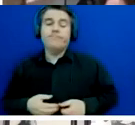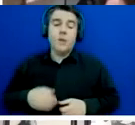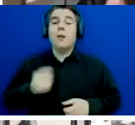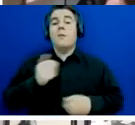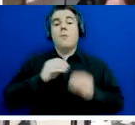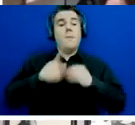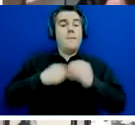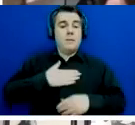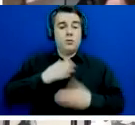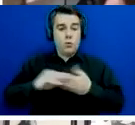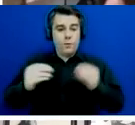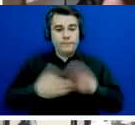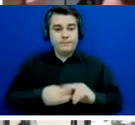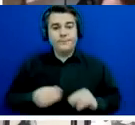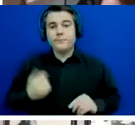was